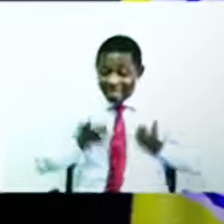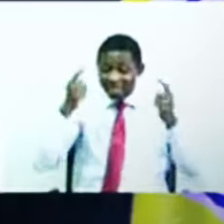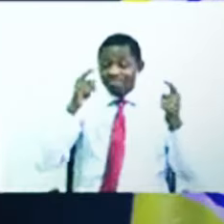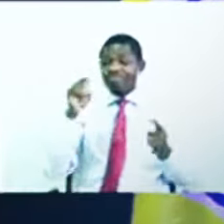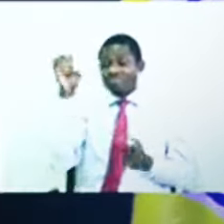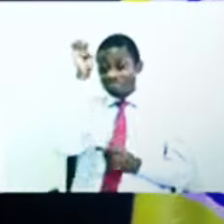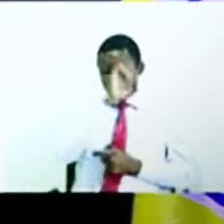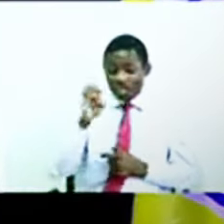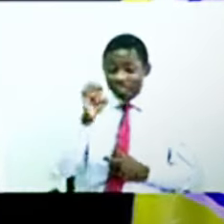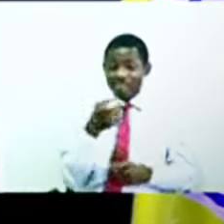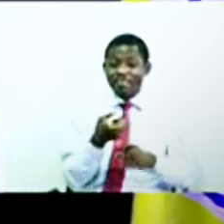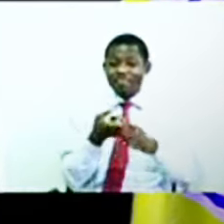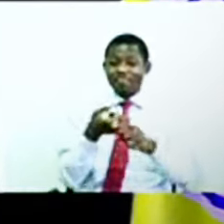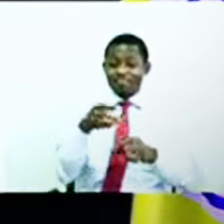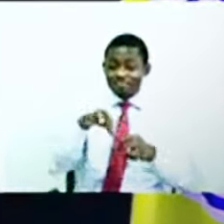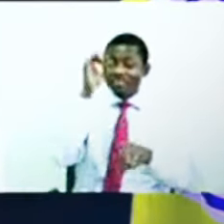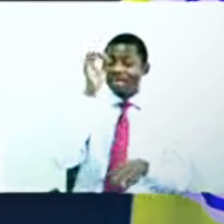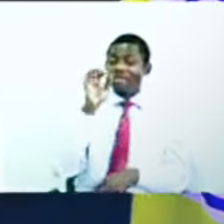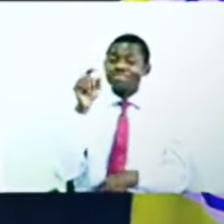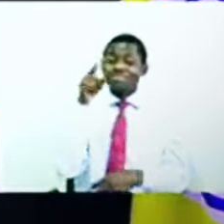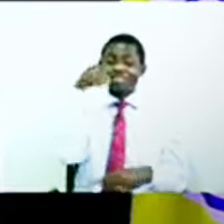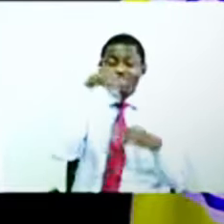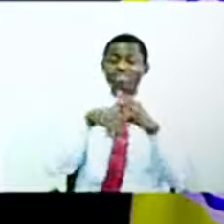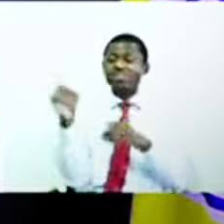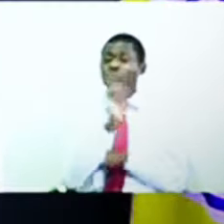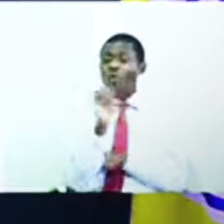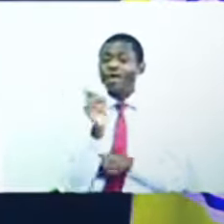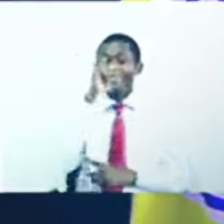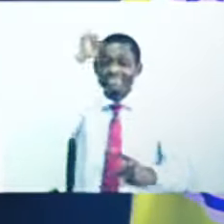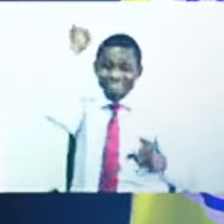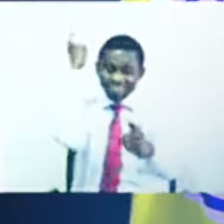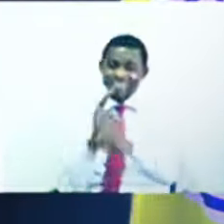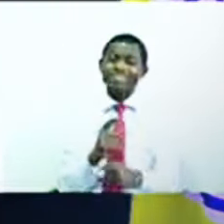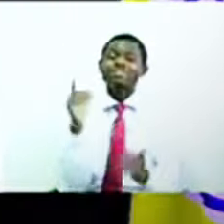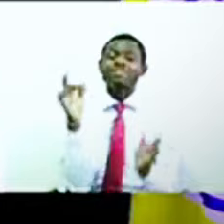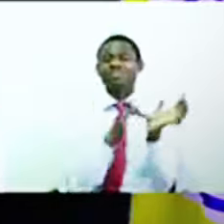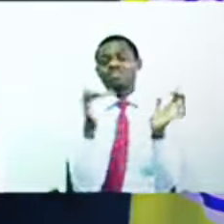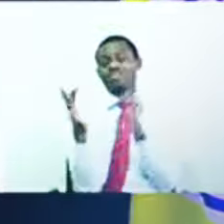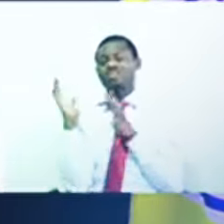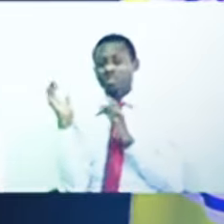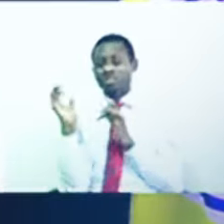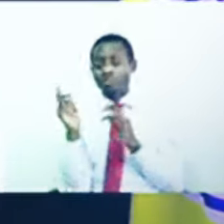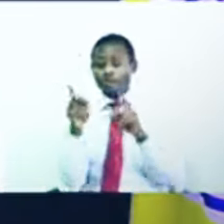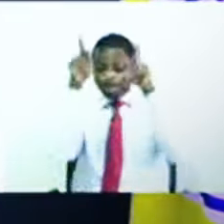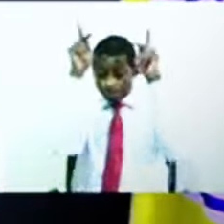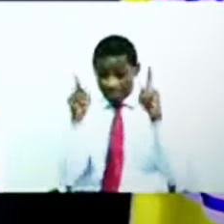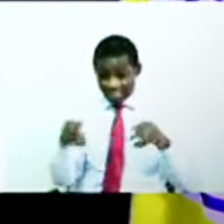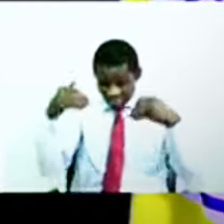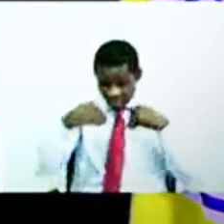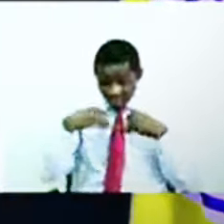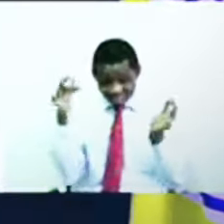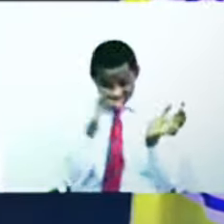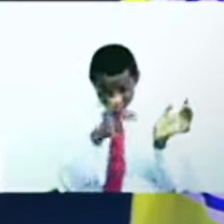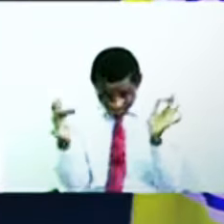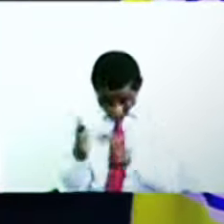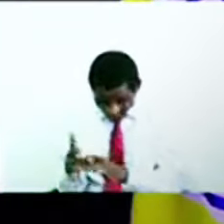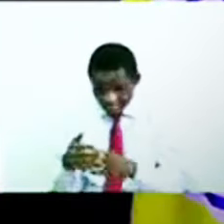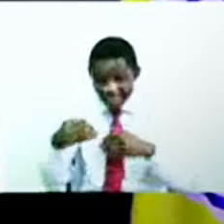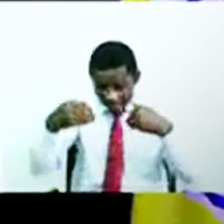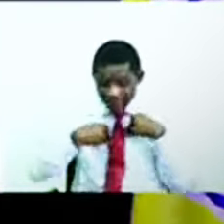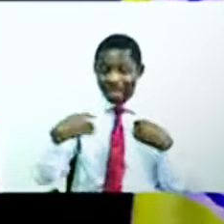He who has the Son has life. He who does not have the Son of